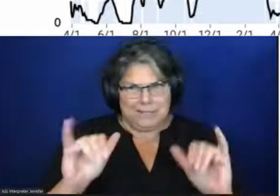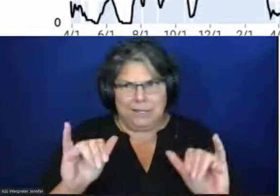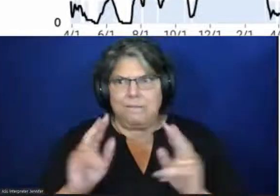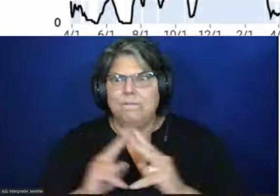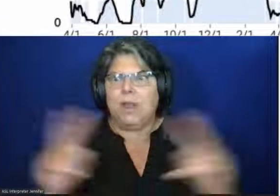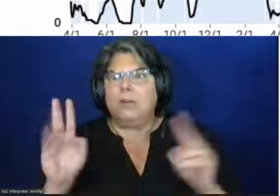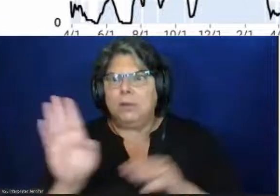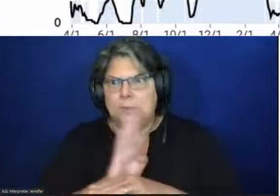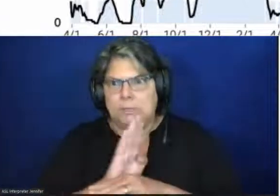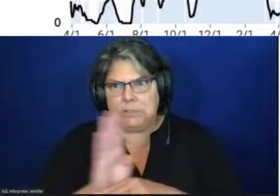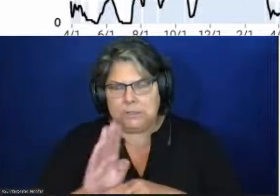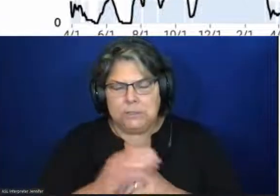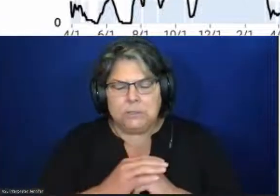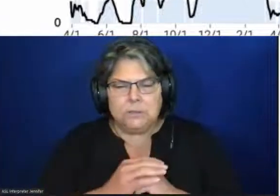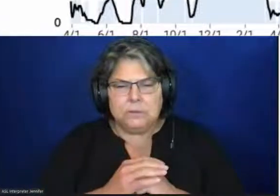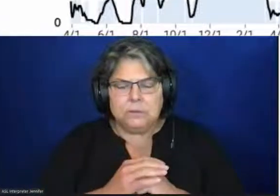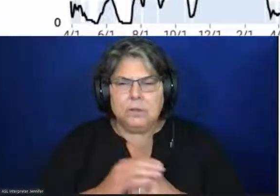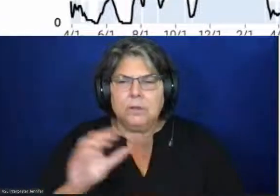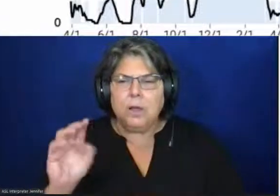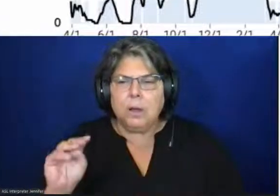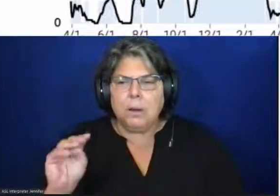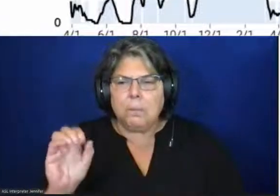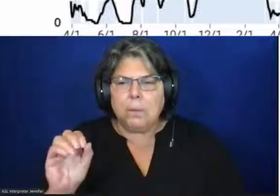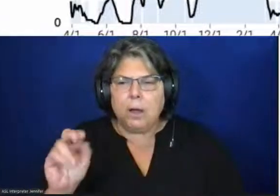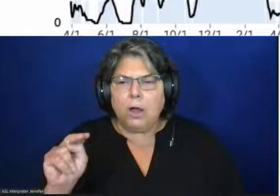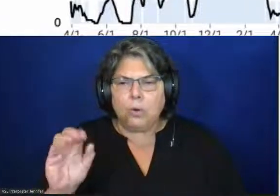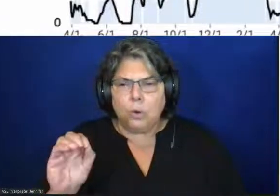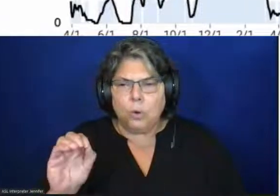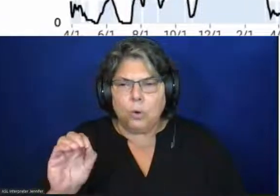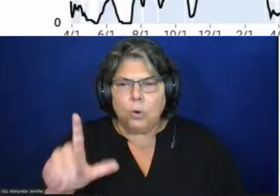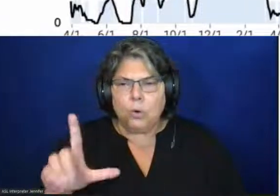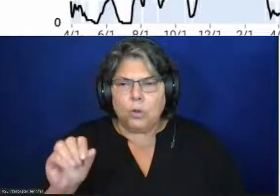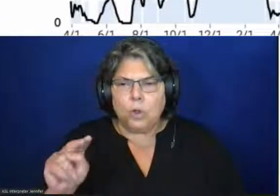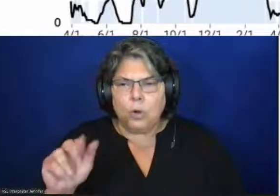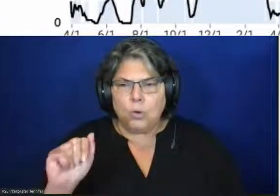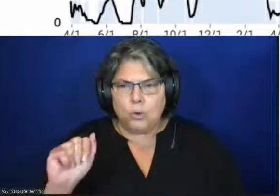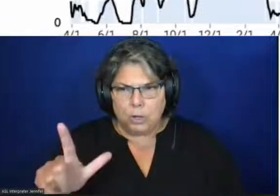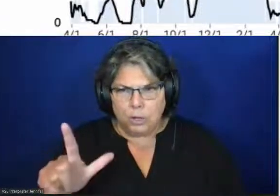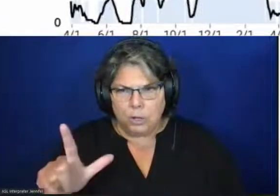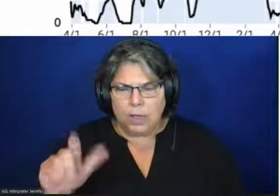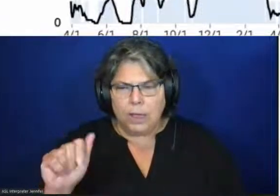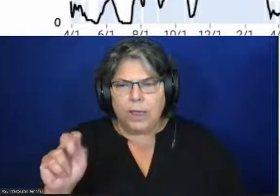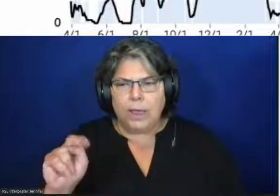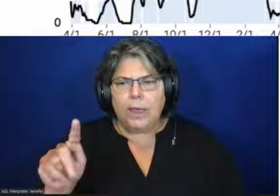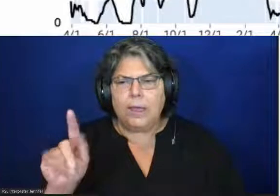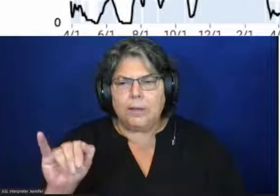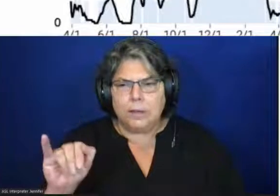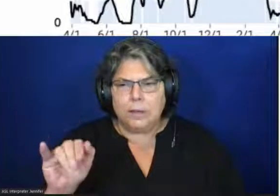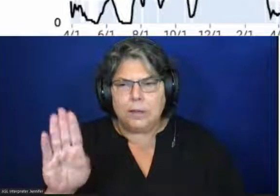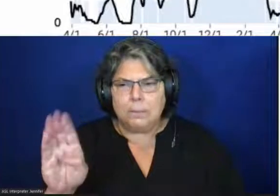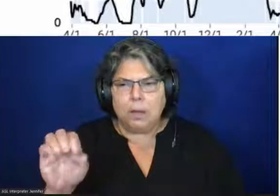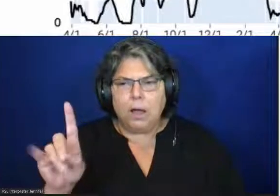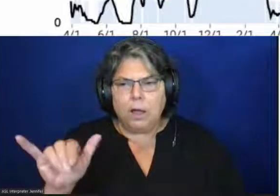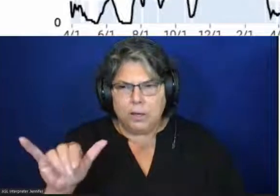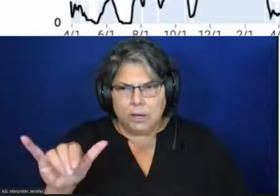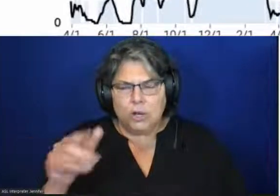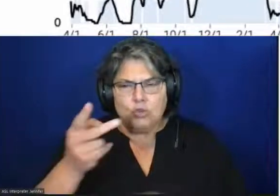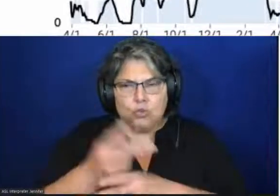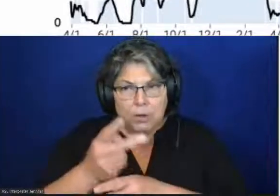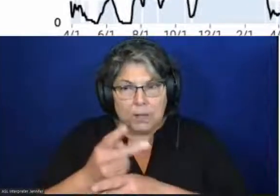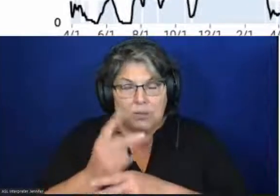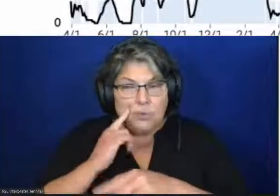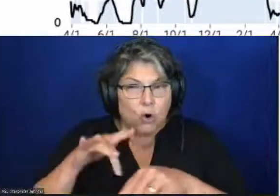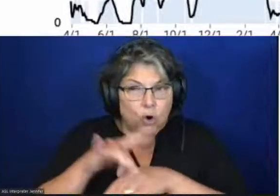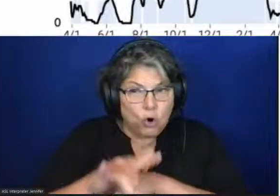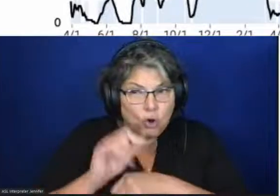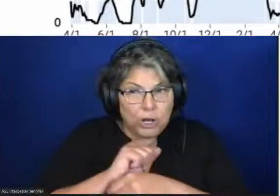busy. Monoclonal antibody treatments for early COVID infections,